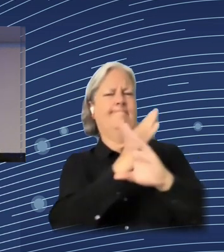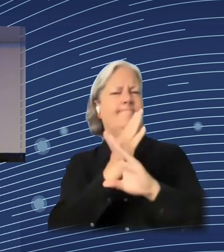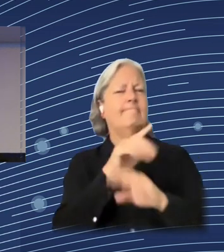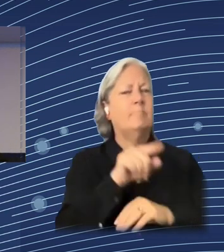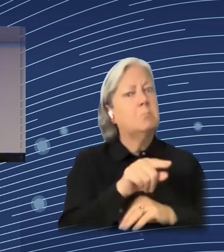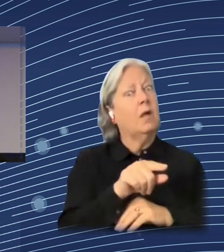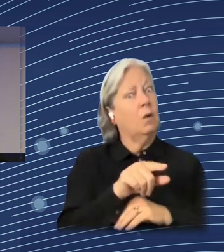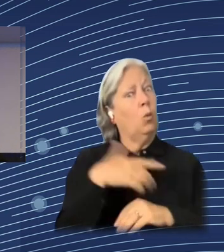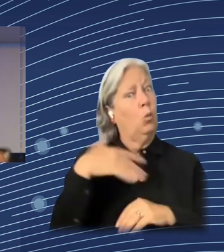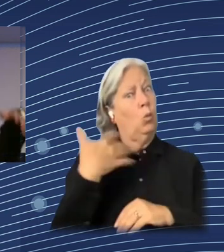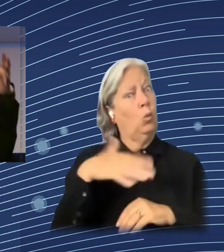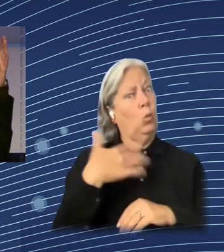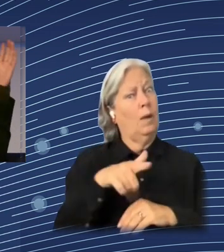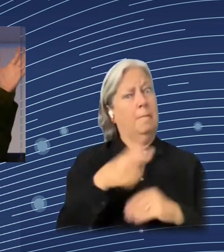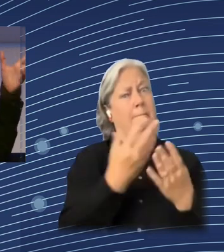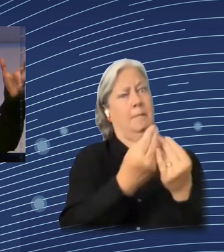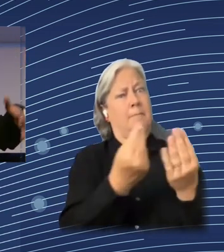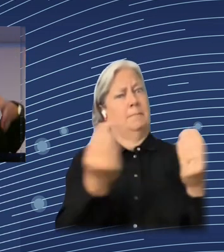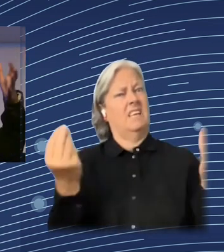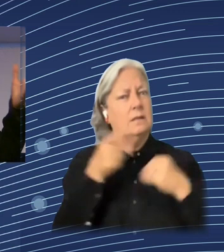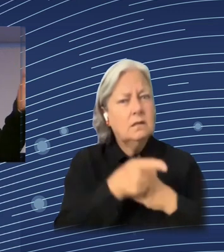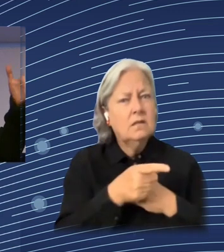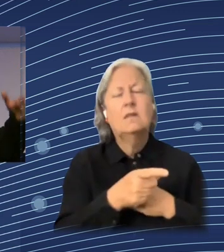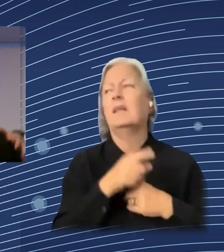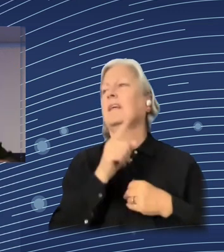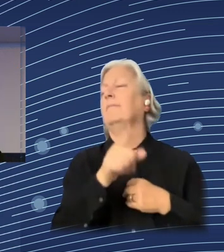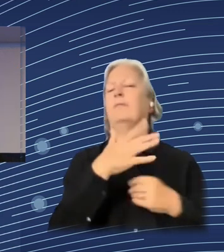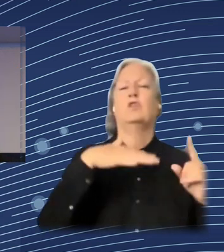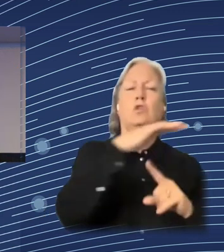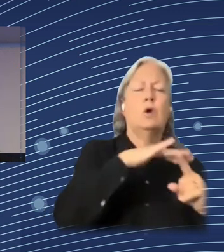the algorithm being applied. So there's like socioeconomical, racial, gender,